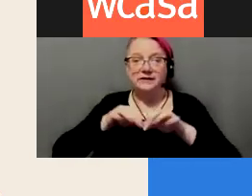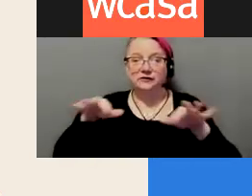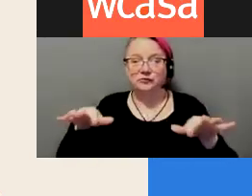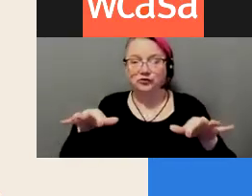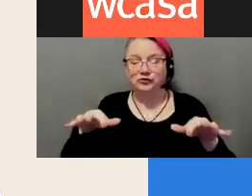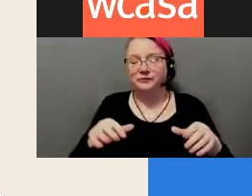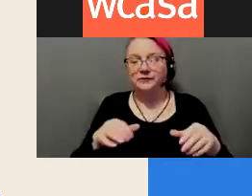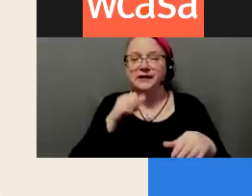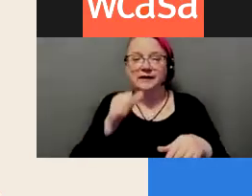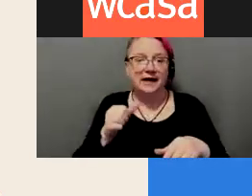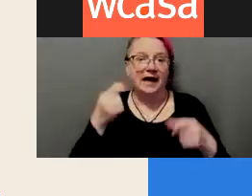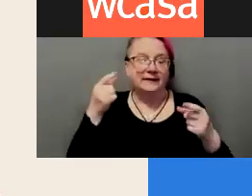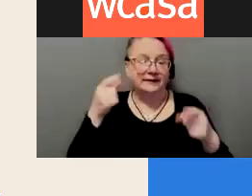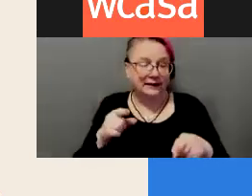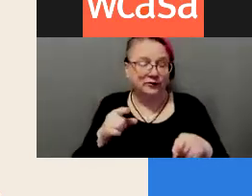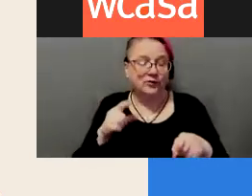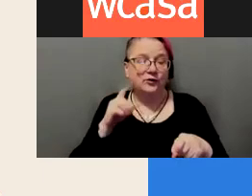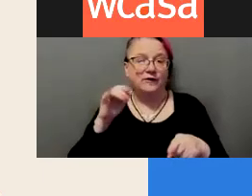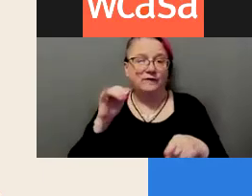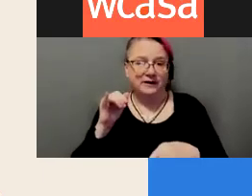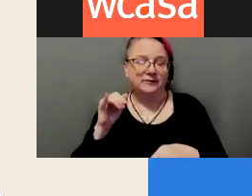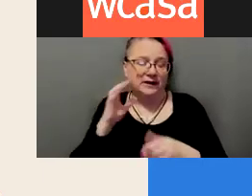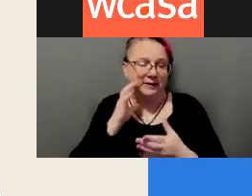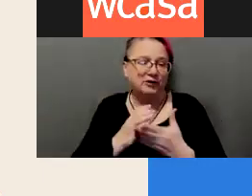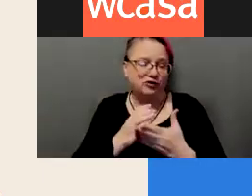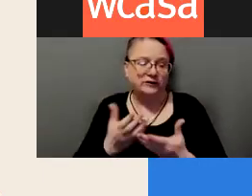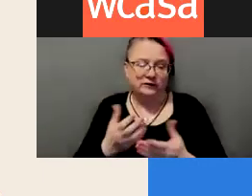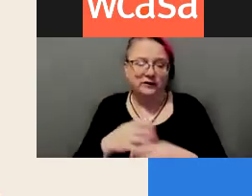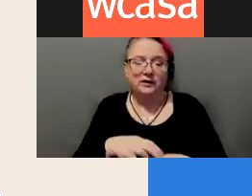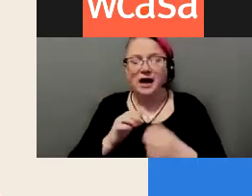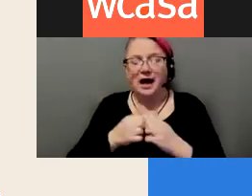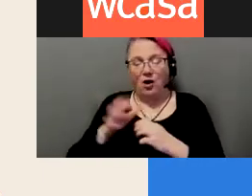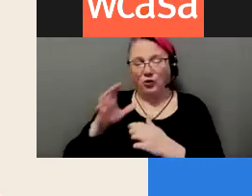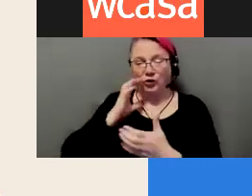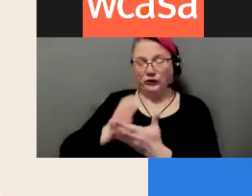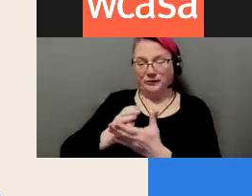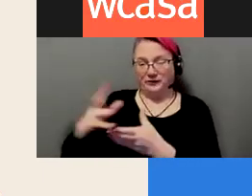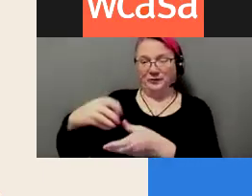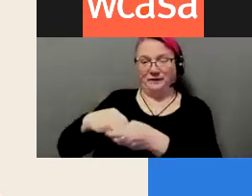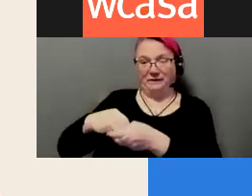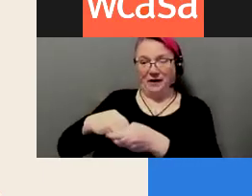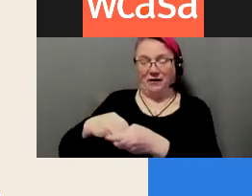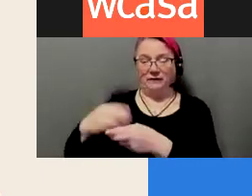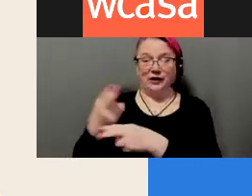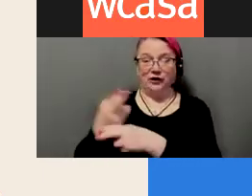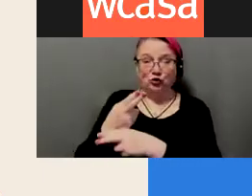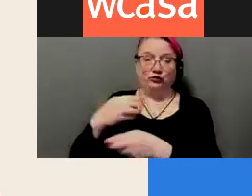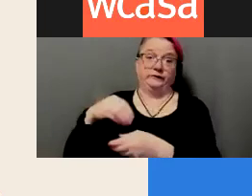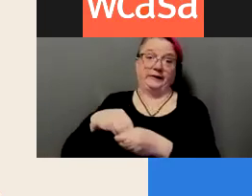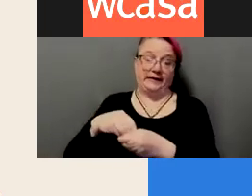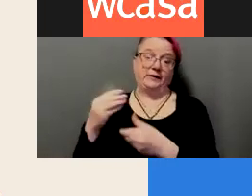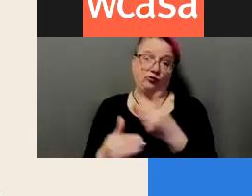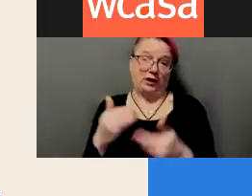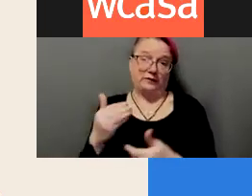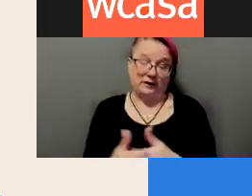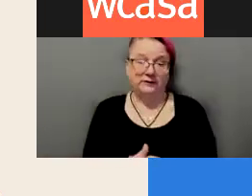with non-consensual distribution of intimate images, how might those images be involved or used in the process?